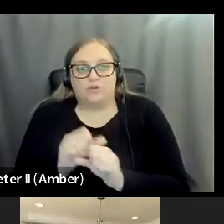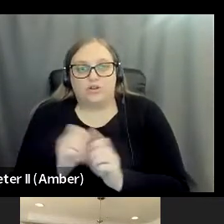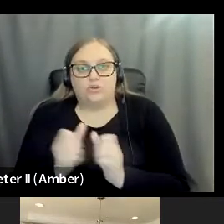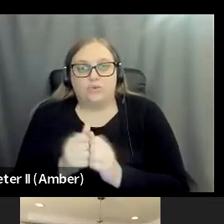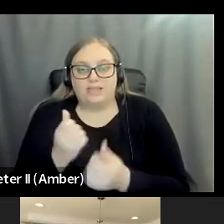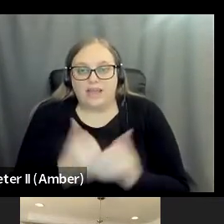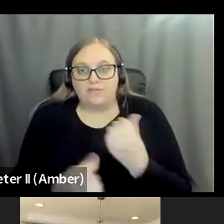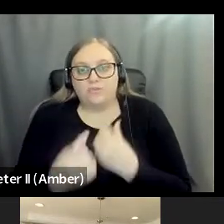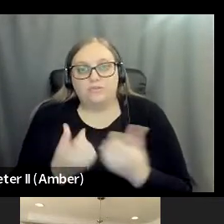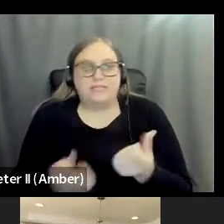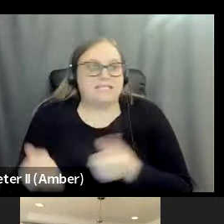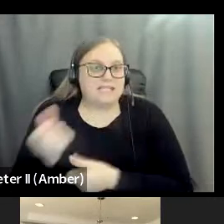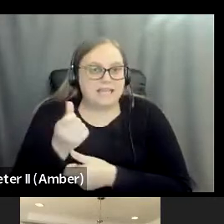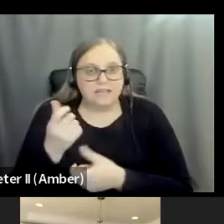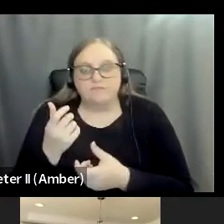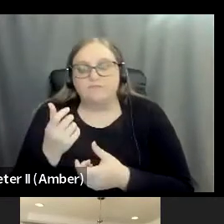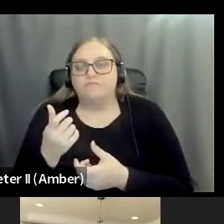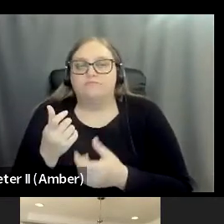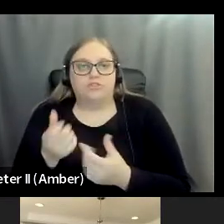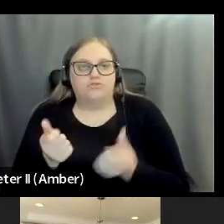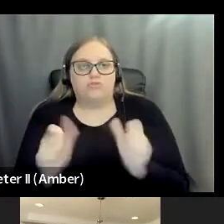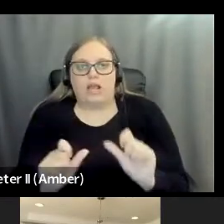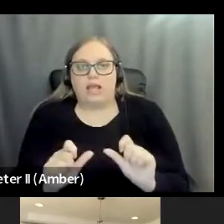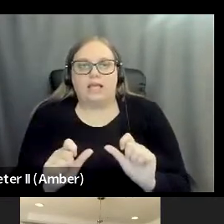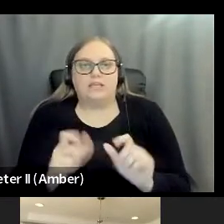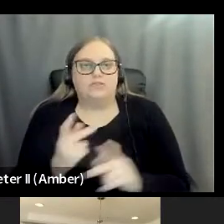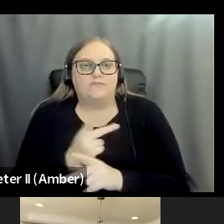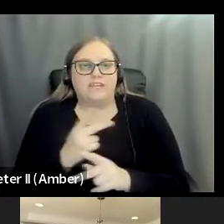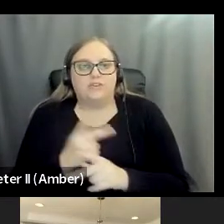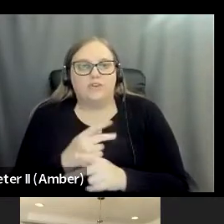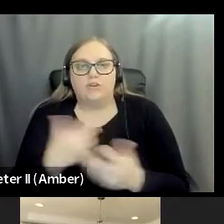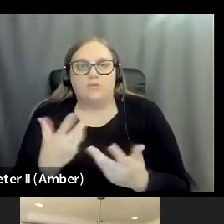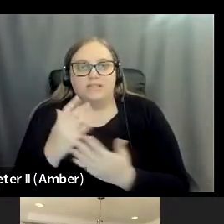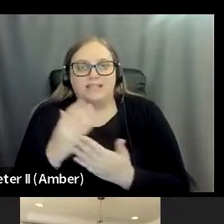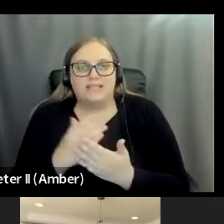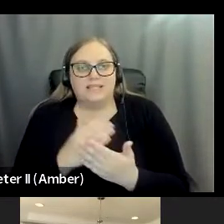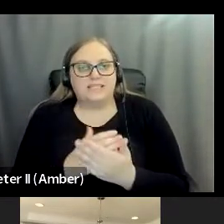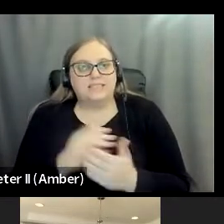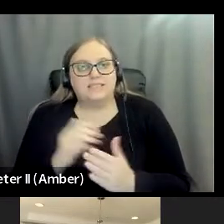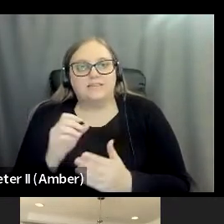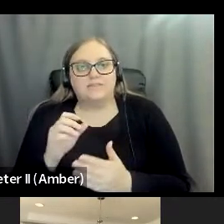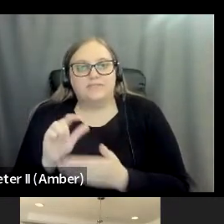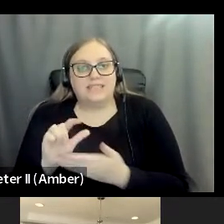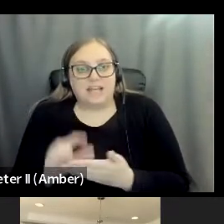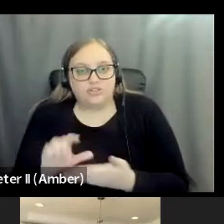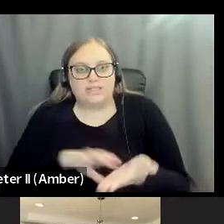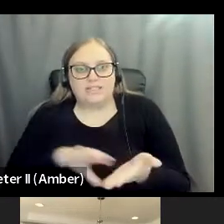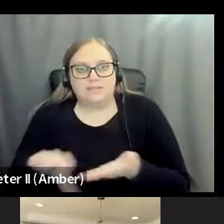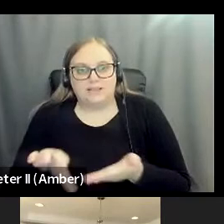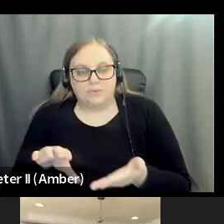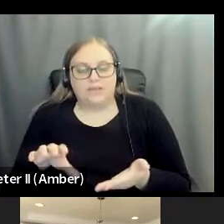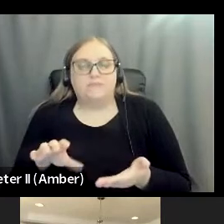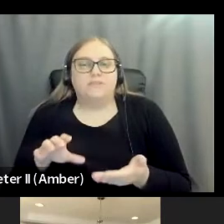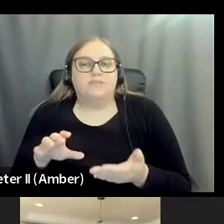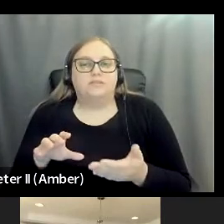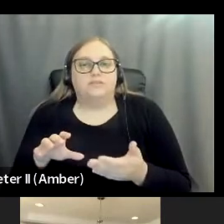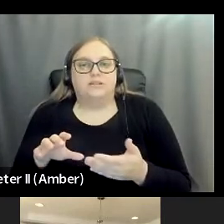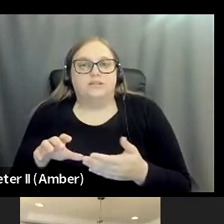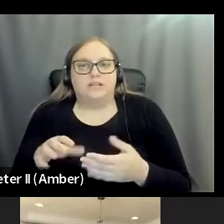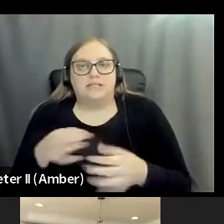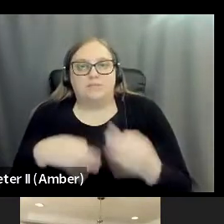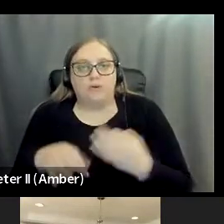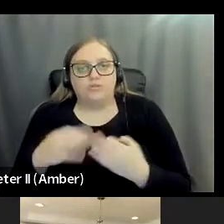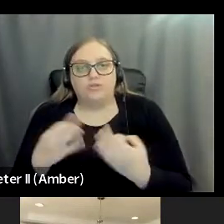everybody and with the executive on trying to figure out what that list of statutes that need to be waived, as opposed to